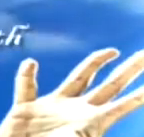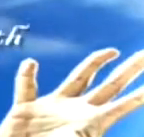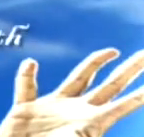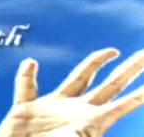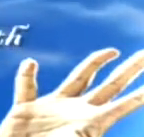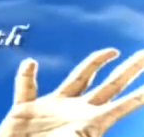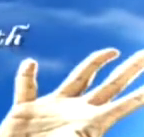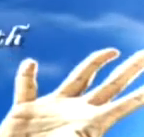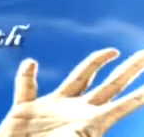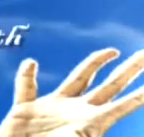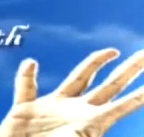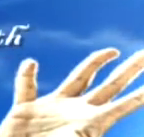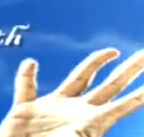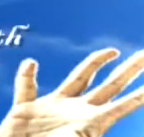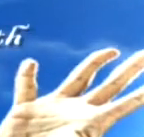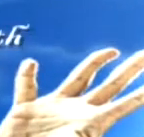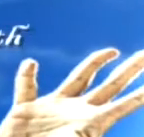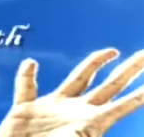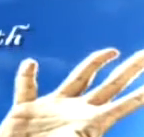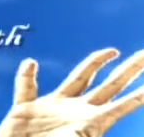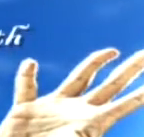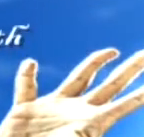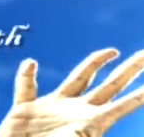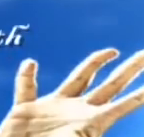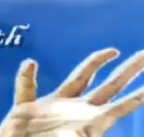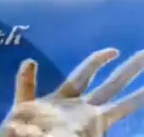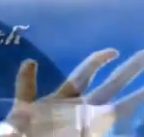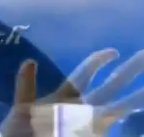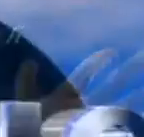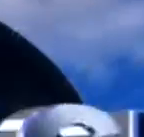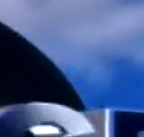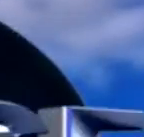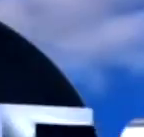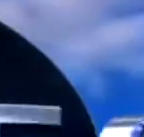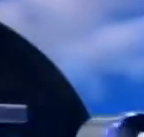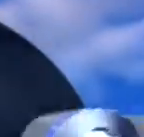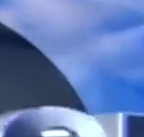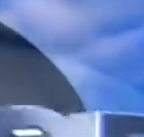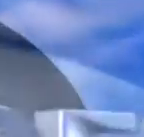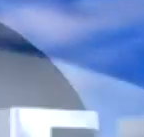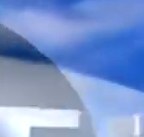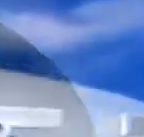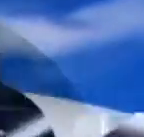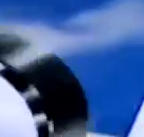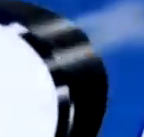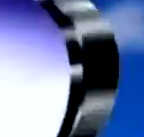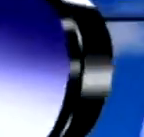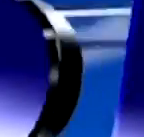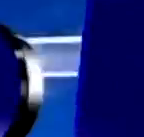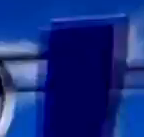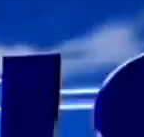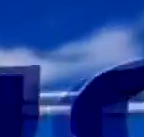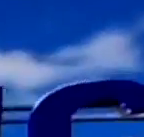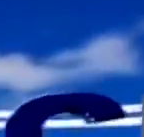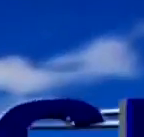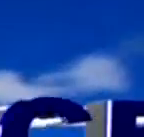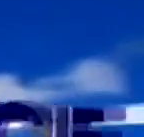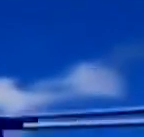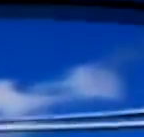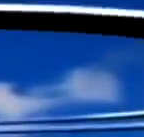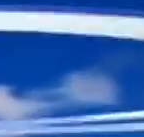sin might set man free, and evermore with him could live. There is